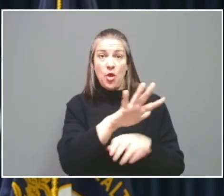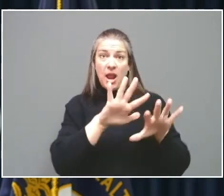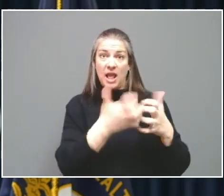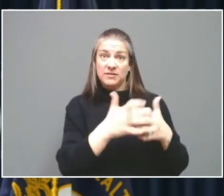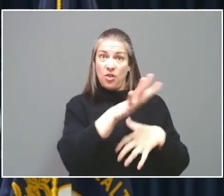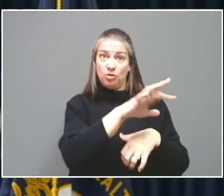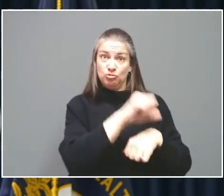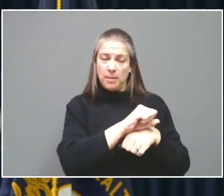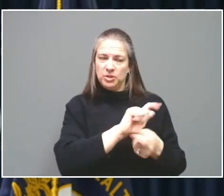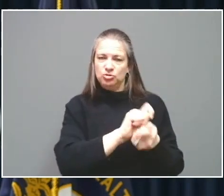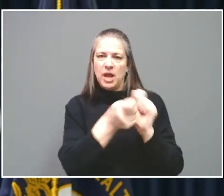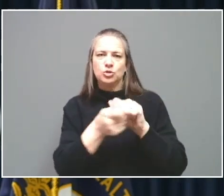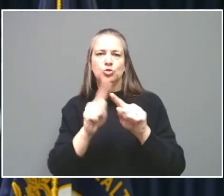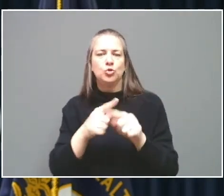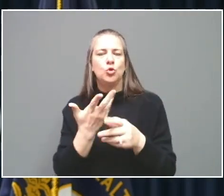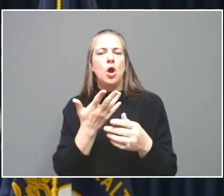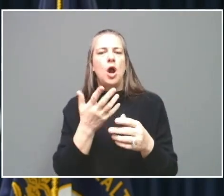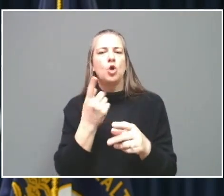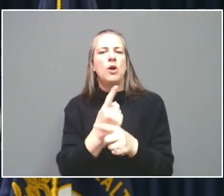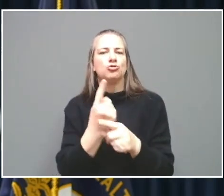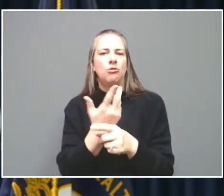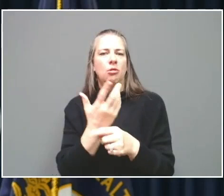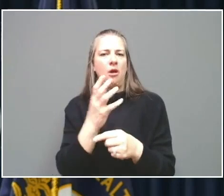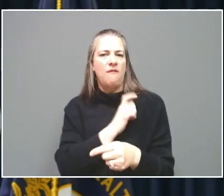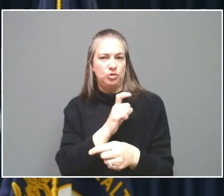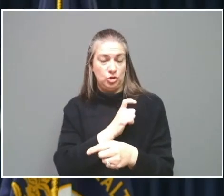correctional officer. When I came in, that position paid about